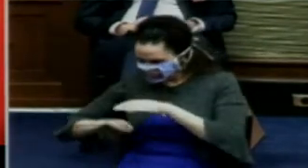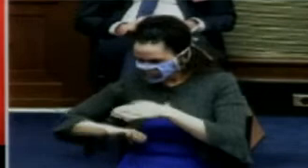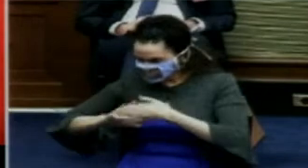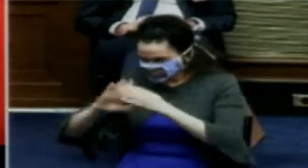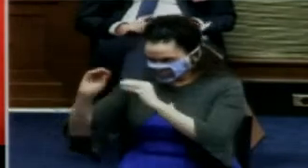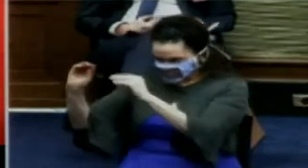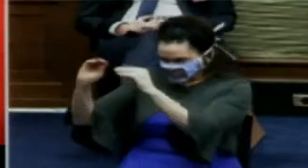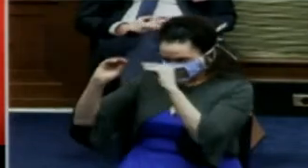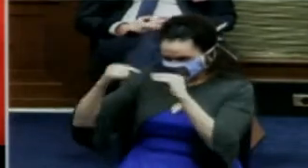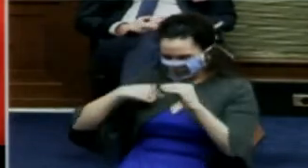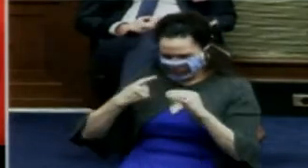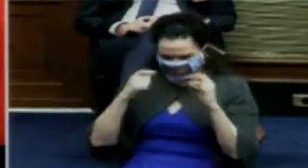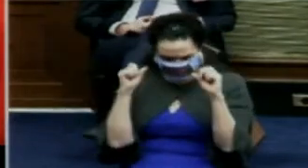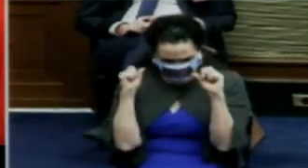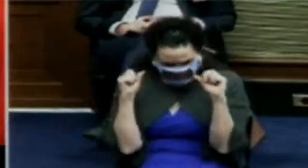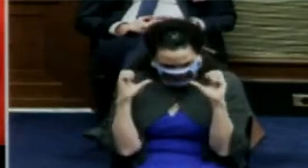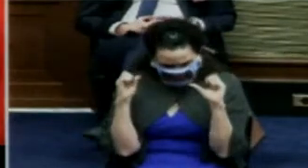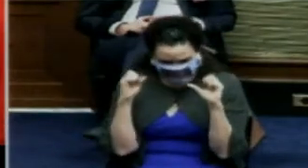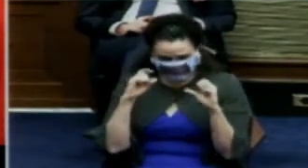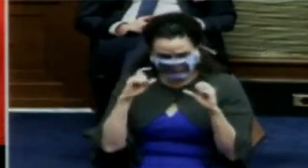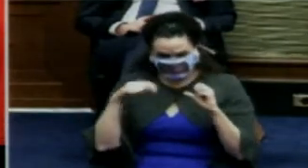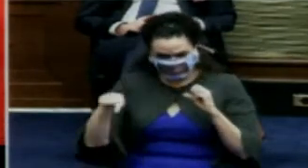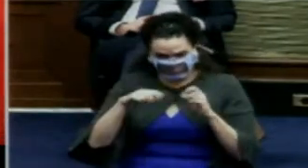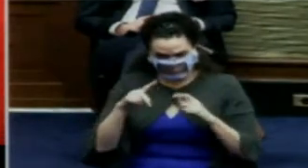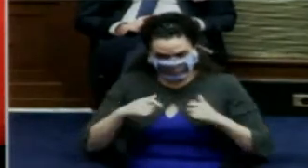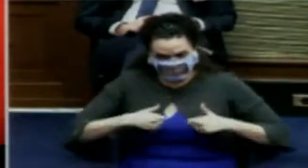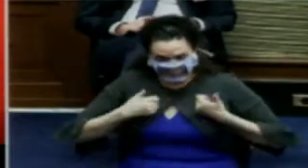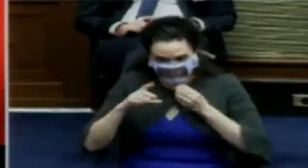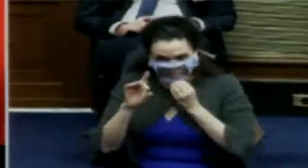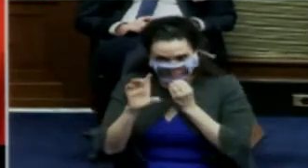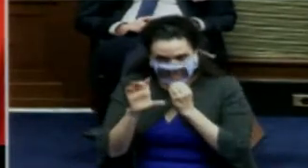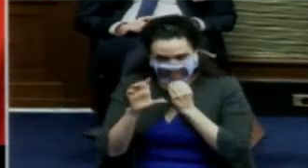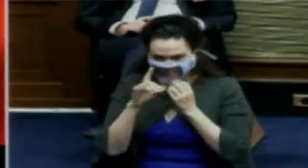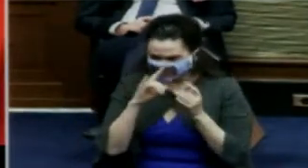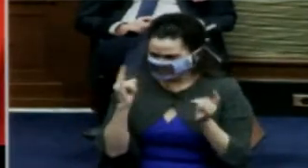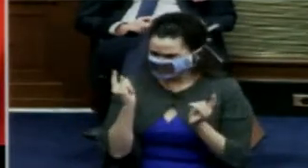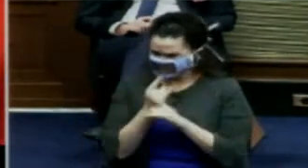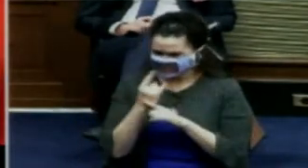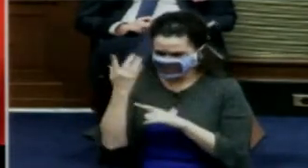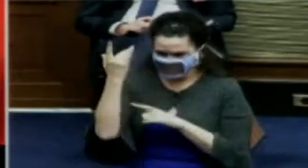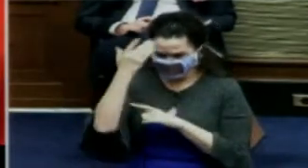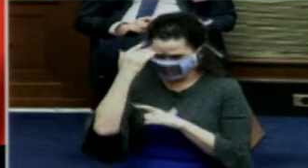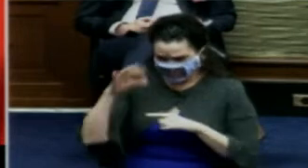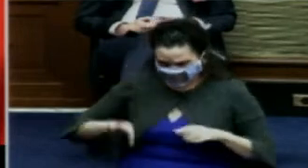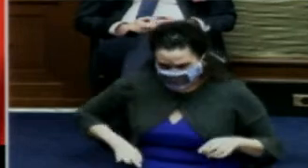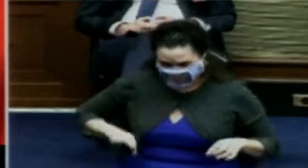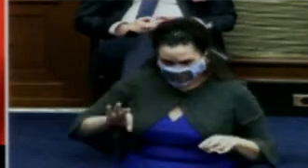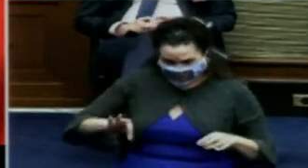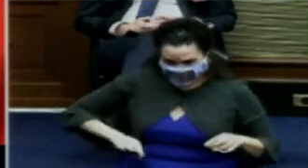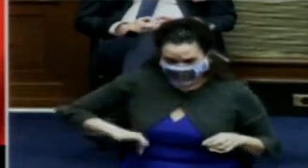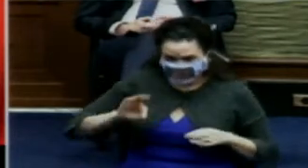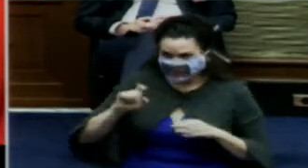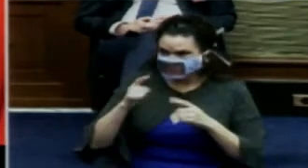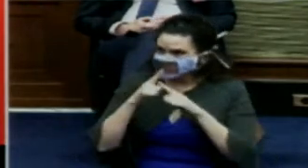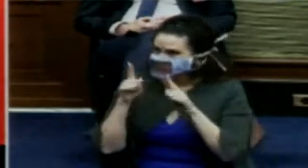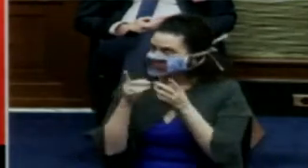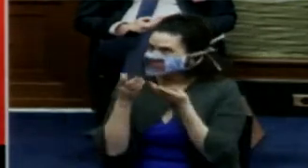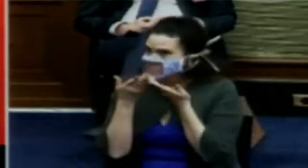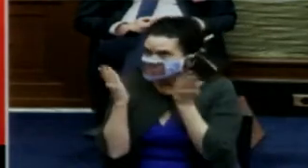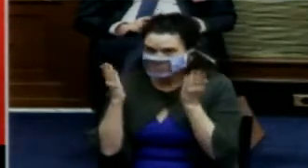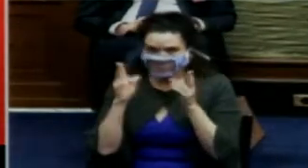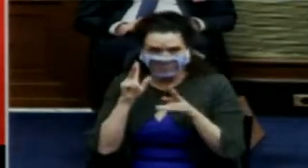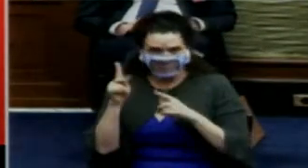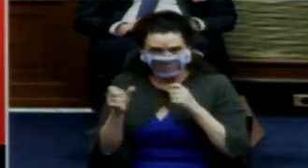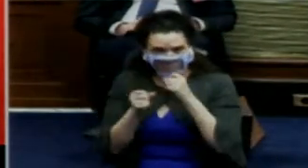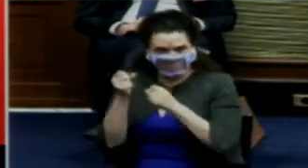were paying taxes but could not be represented. Mr. Henderson, I